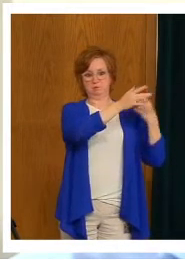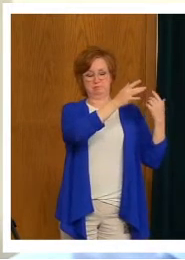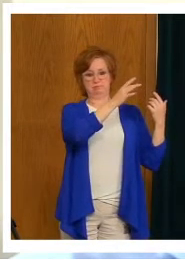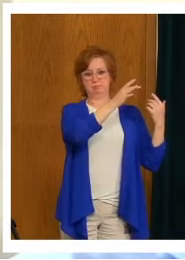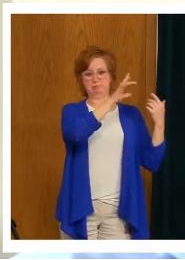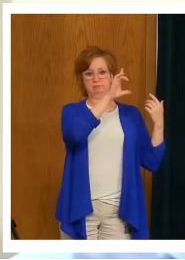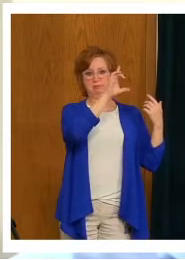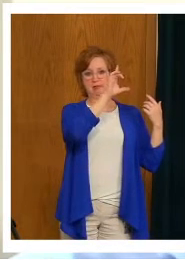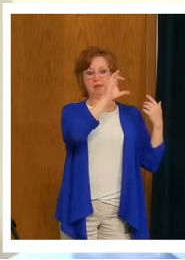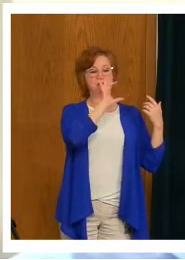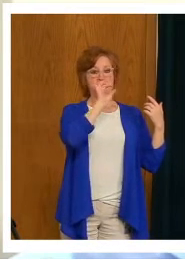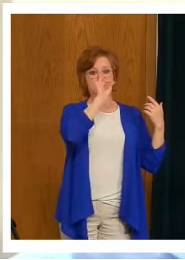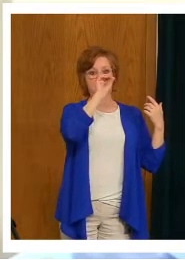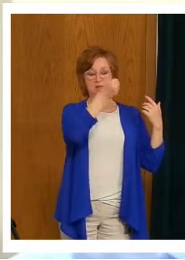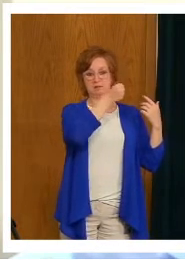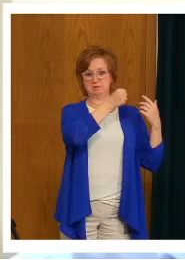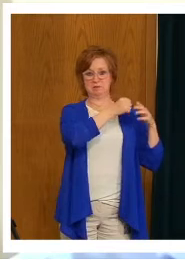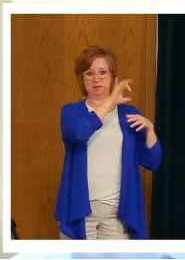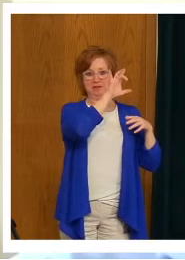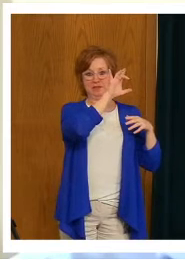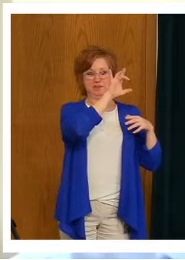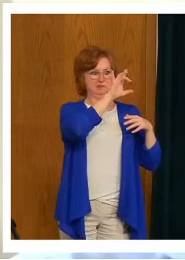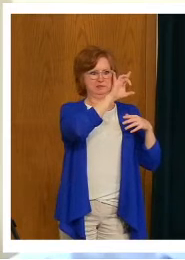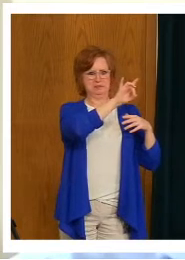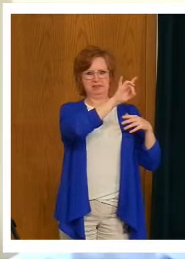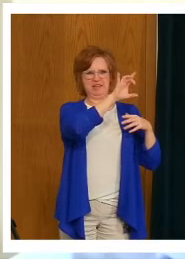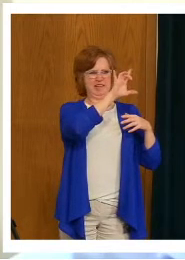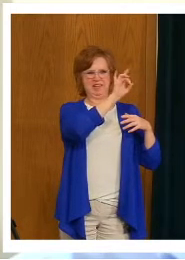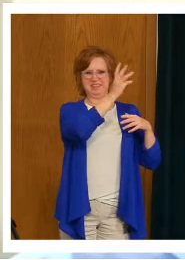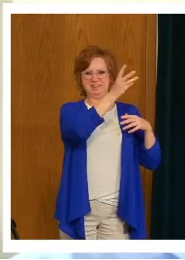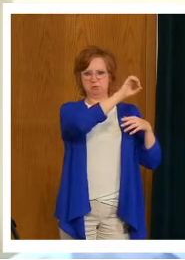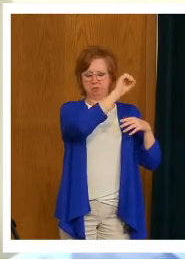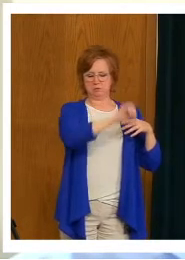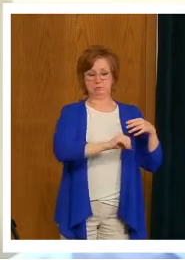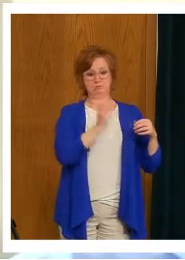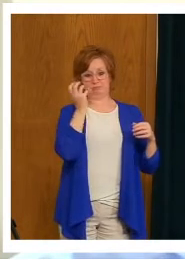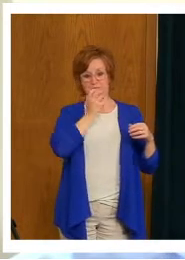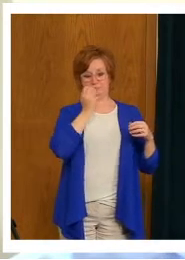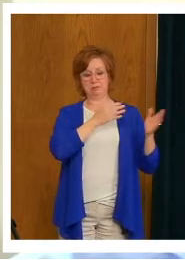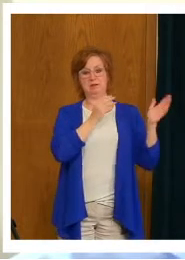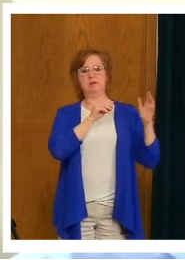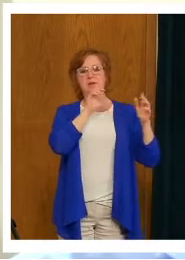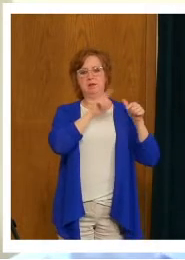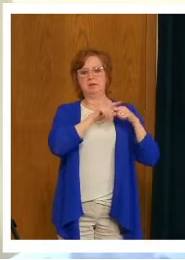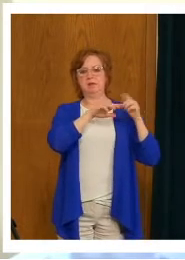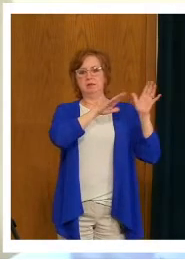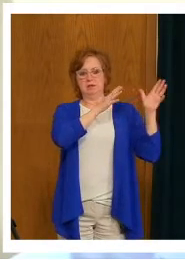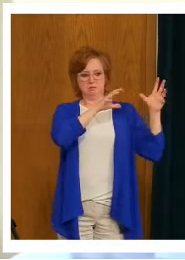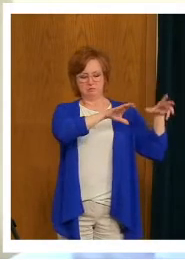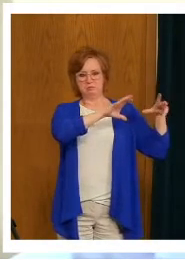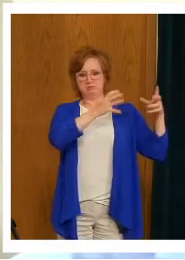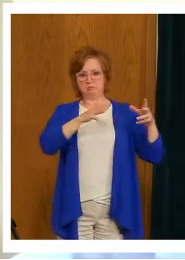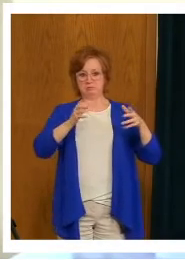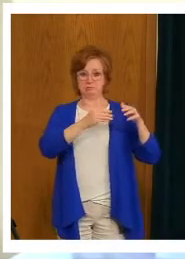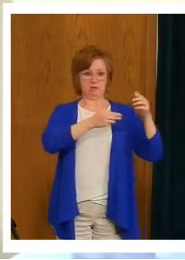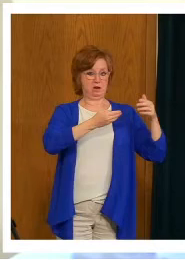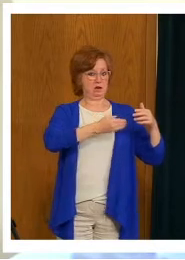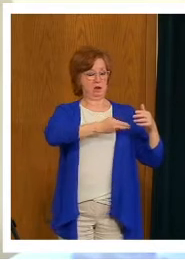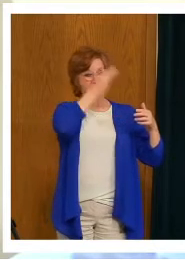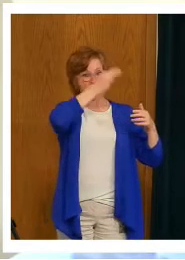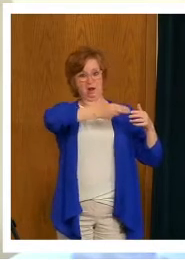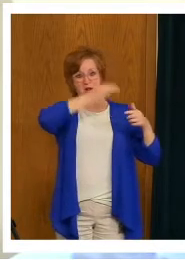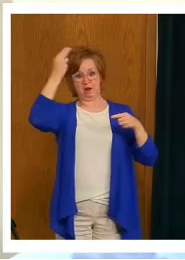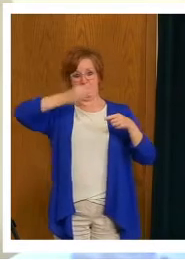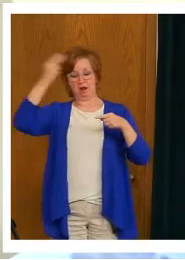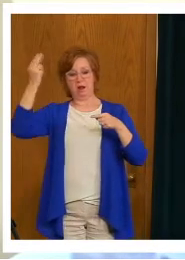should inspire us to roll up our sleeve when we become eligible. What we see is that we see an initial quick uptake